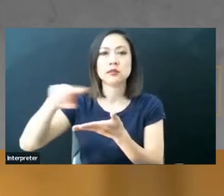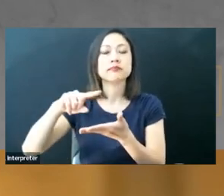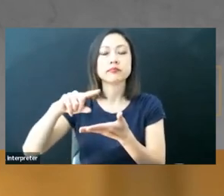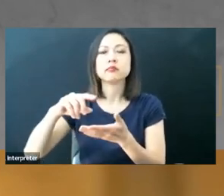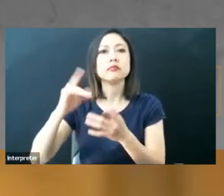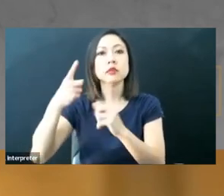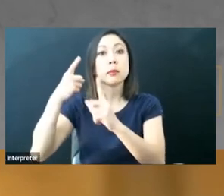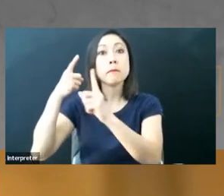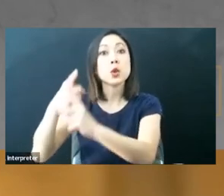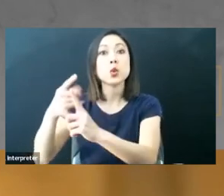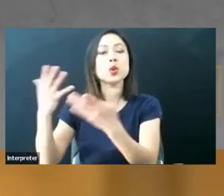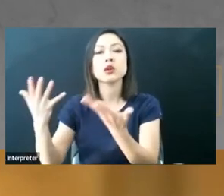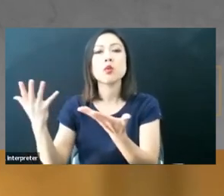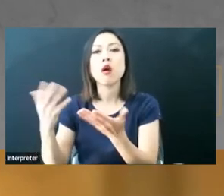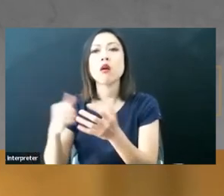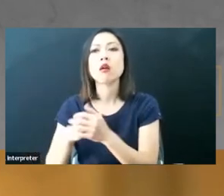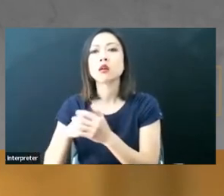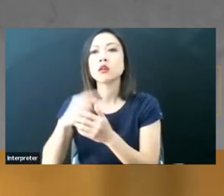is to continue to broaden